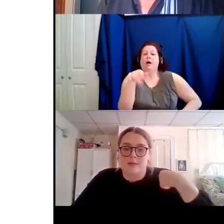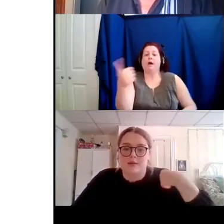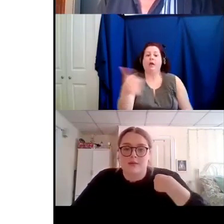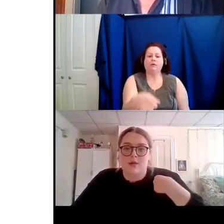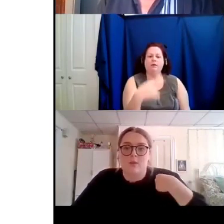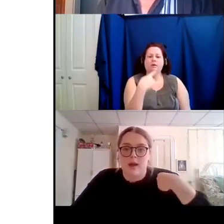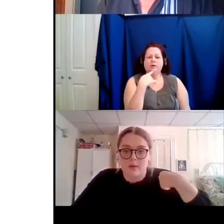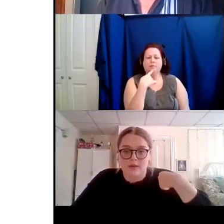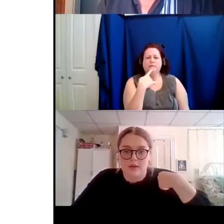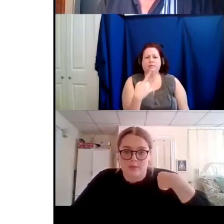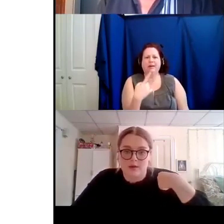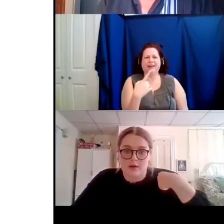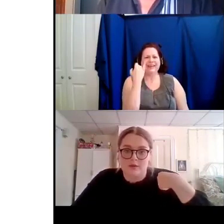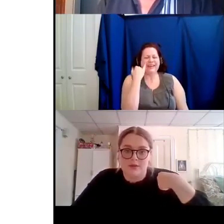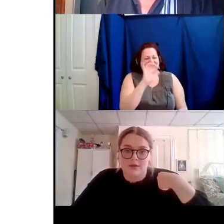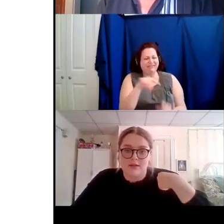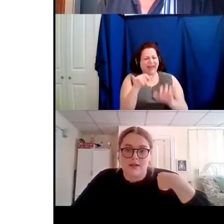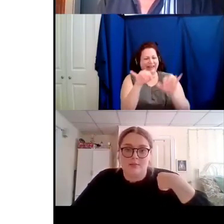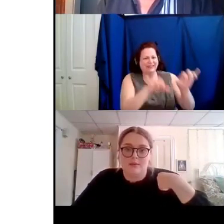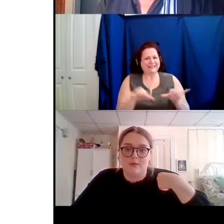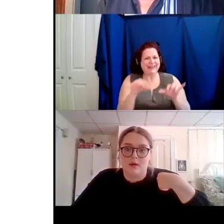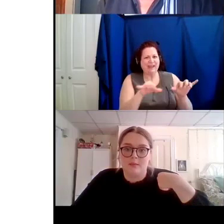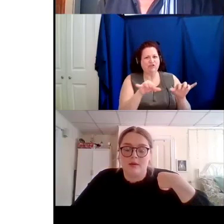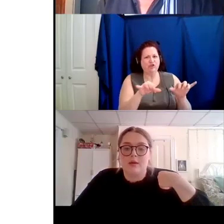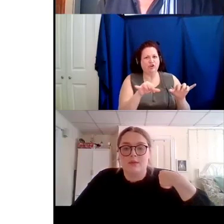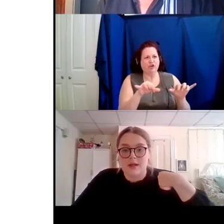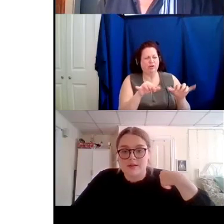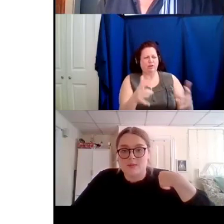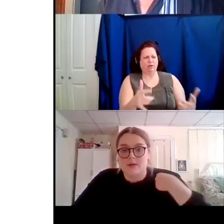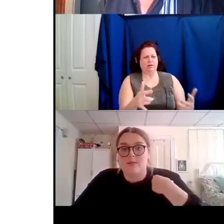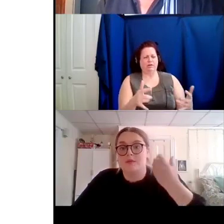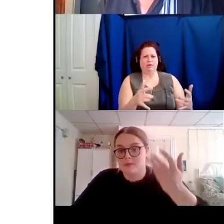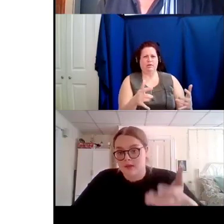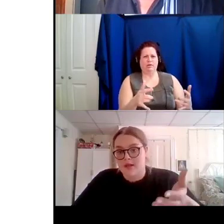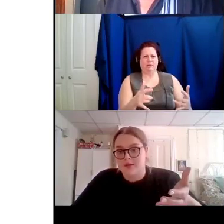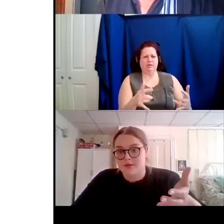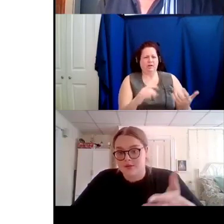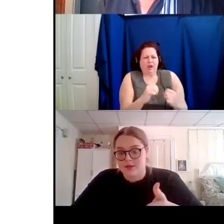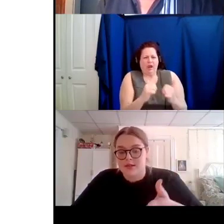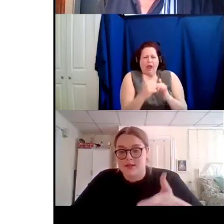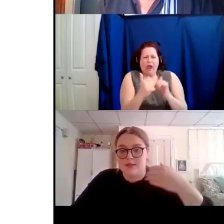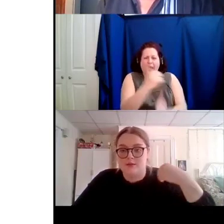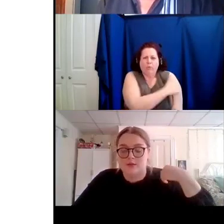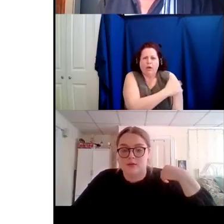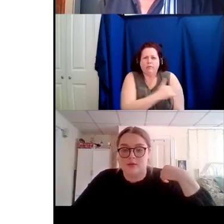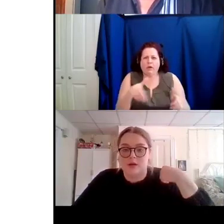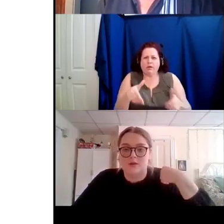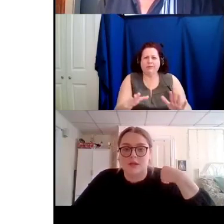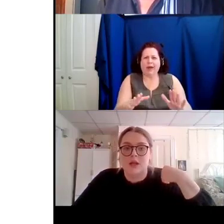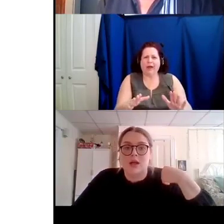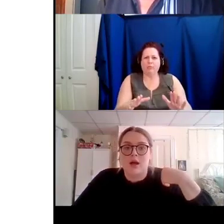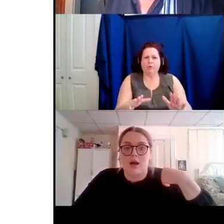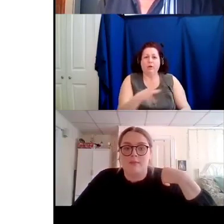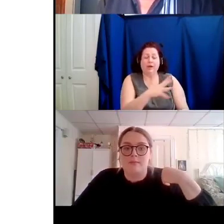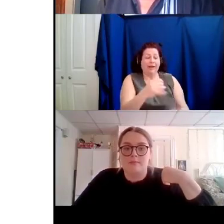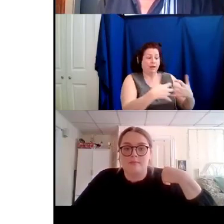do hospitals get away with the number of restraints they perform? Plus, with most mechanical restraints, as you've noted,